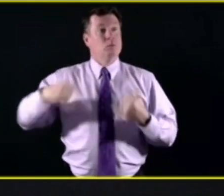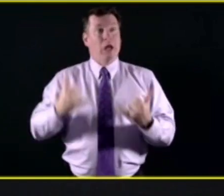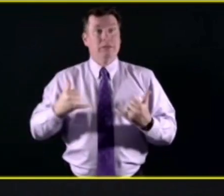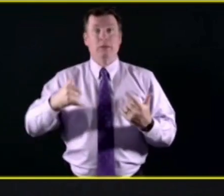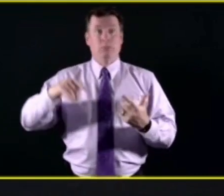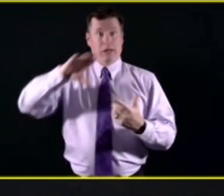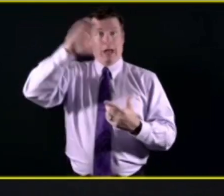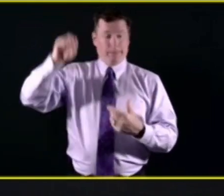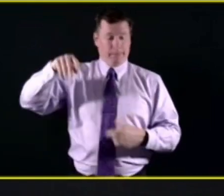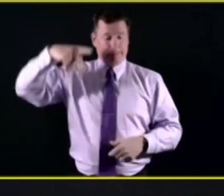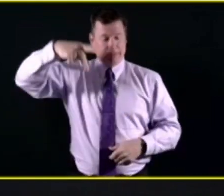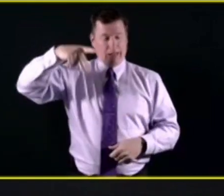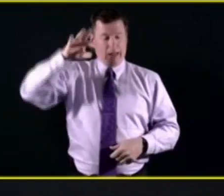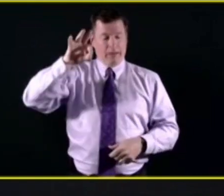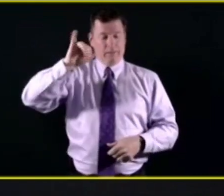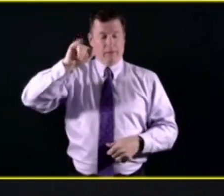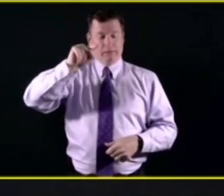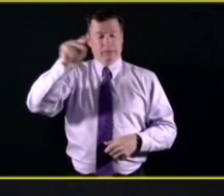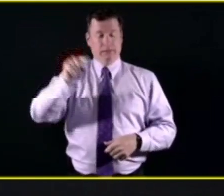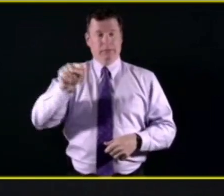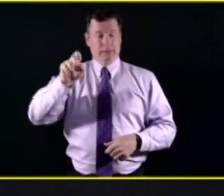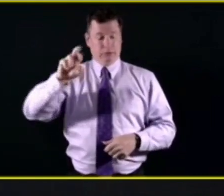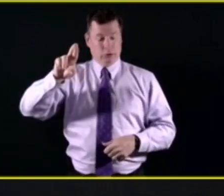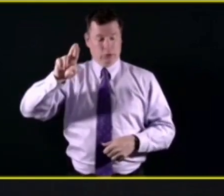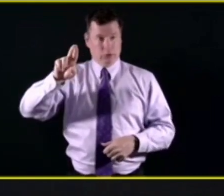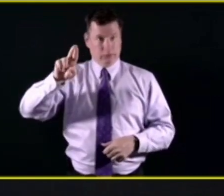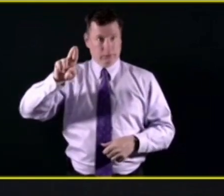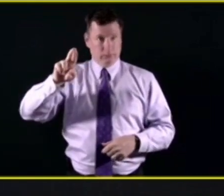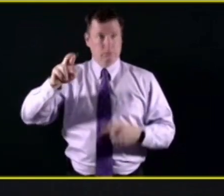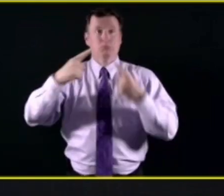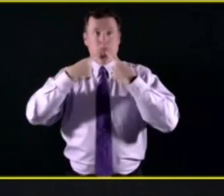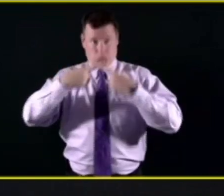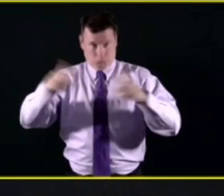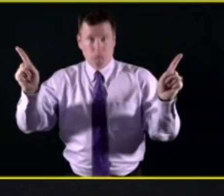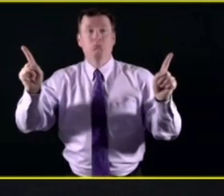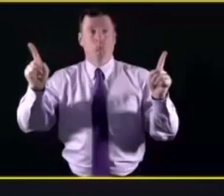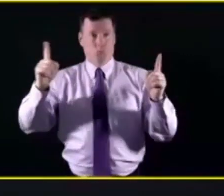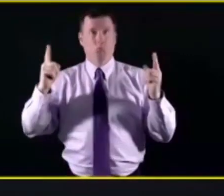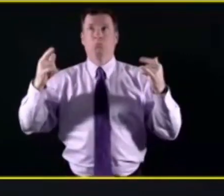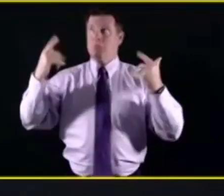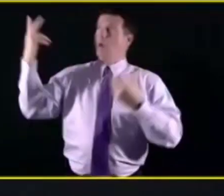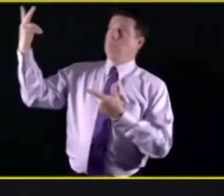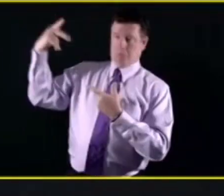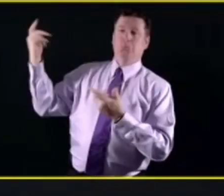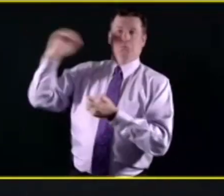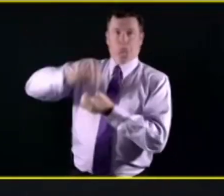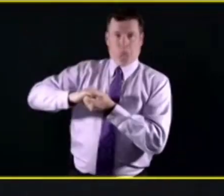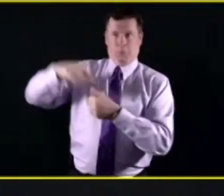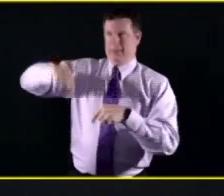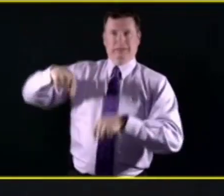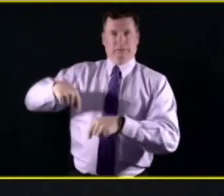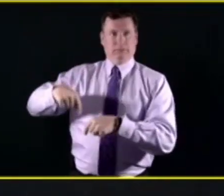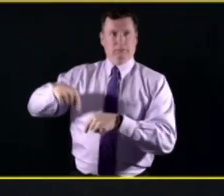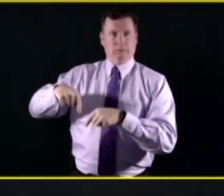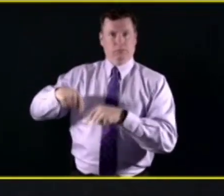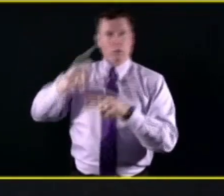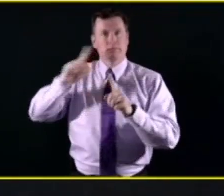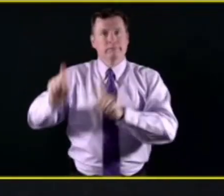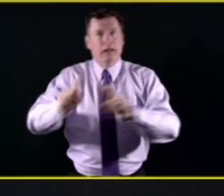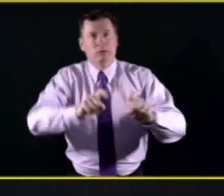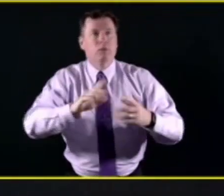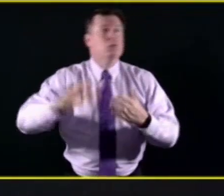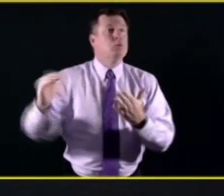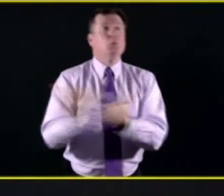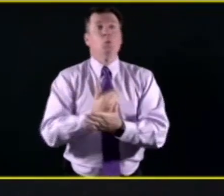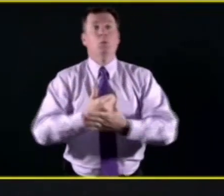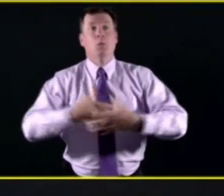for a potential new COVID-19 vaccine being developed in partnership with a German biotech company. Rochester was selected as